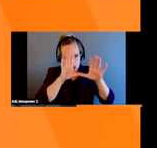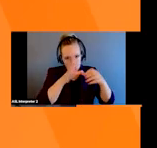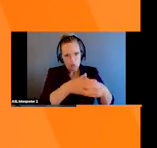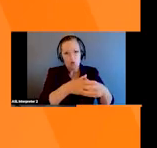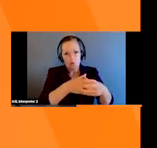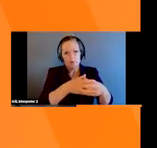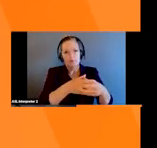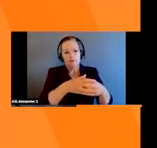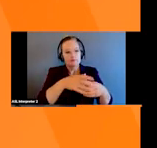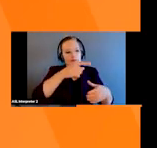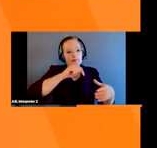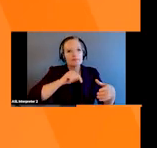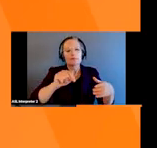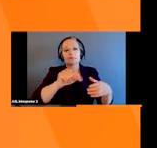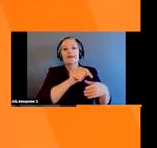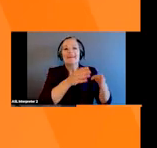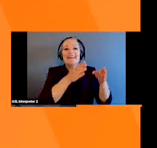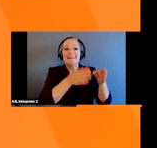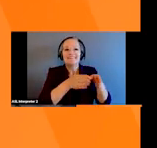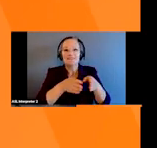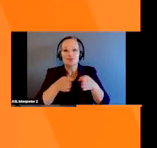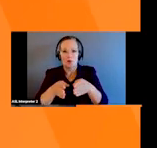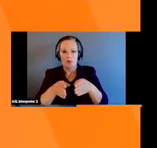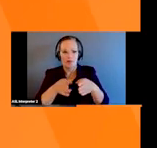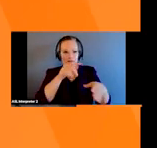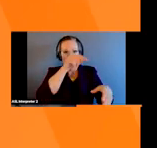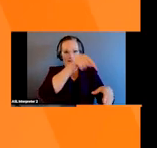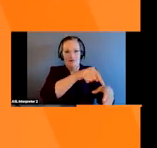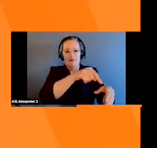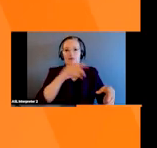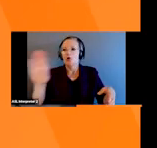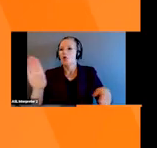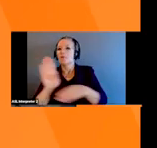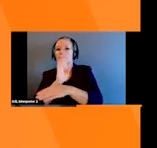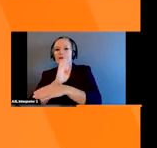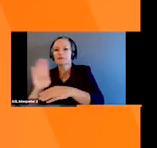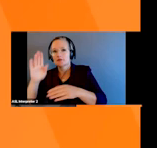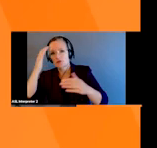company. I would have to join that group as an individual,